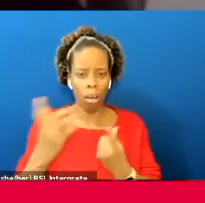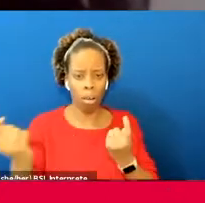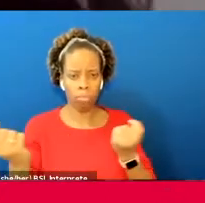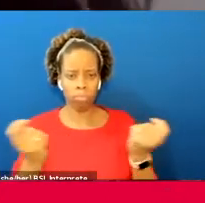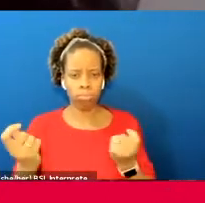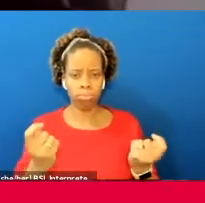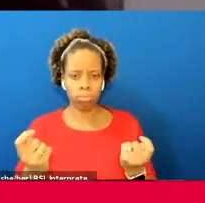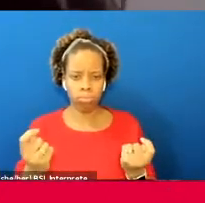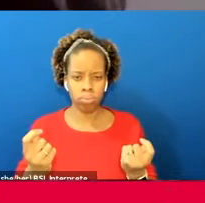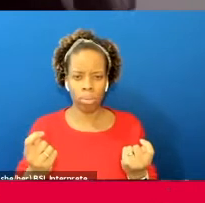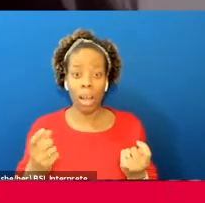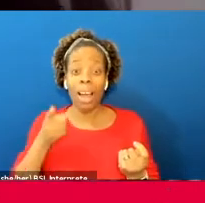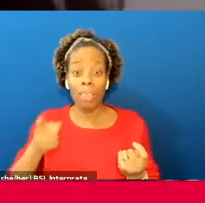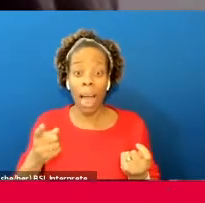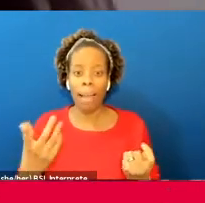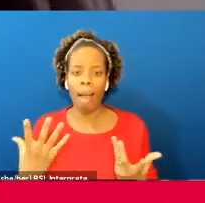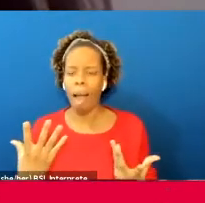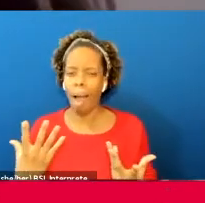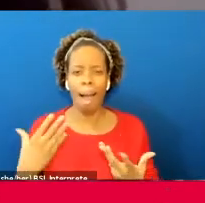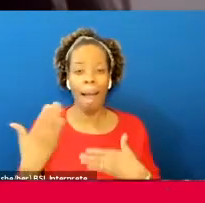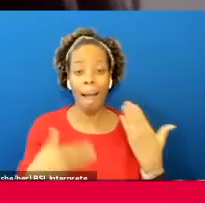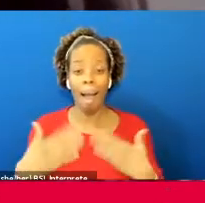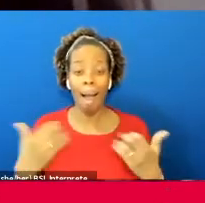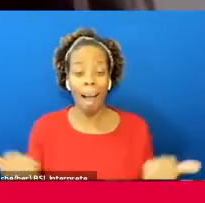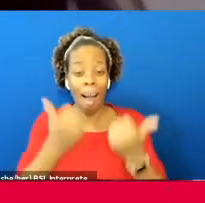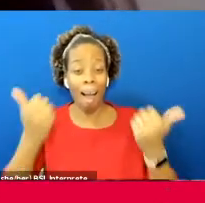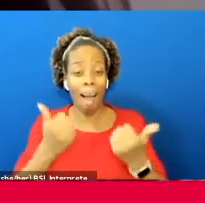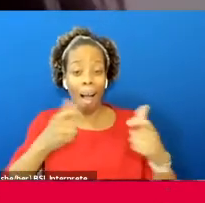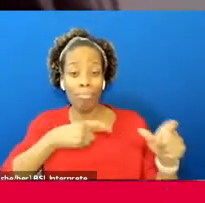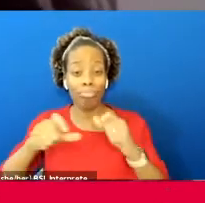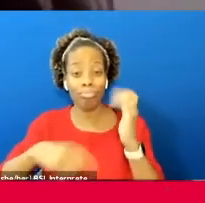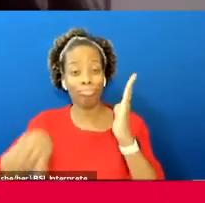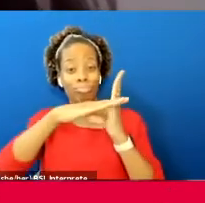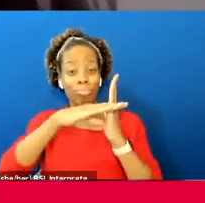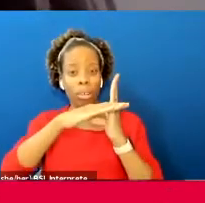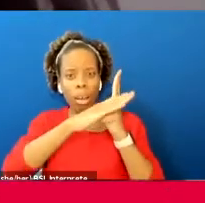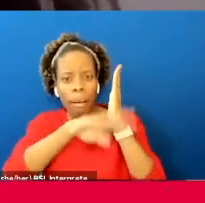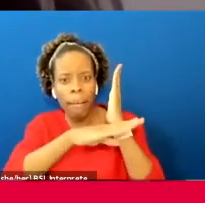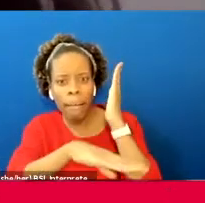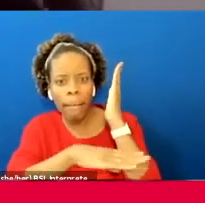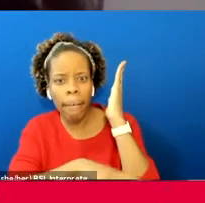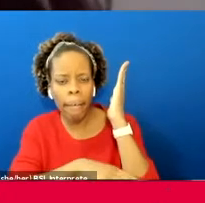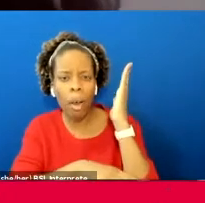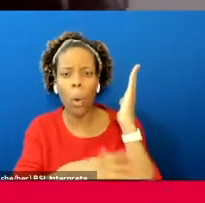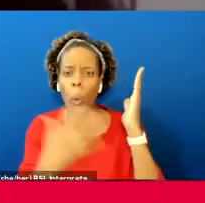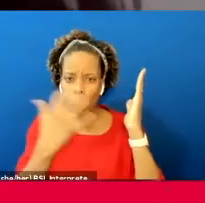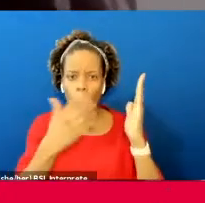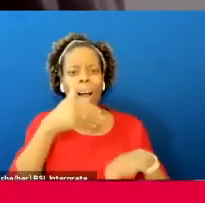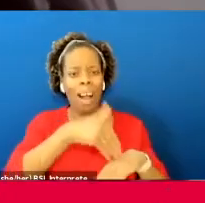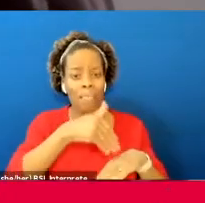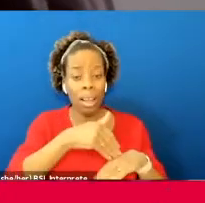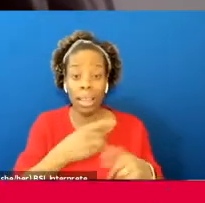profit from the arms trade. It is not the working class. It is not the working class, whether it's here in the UK or abroad,